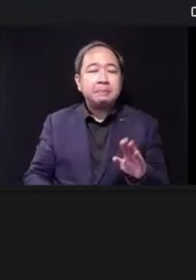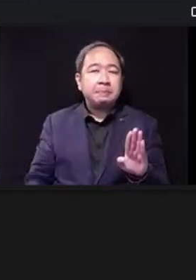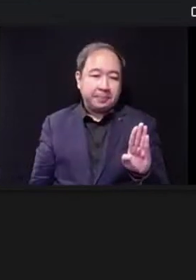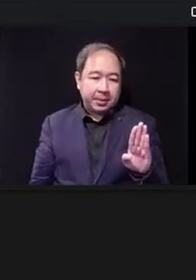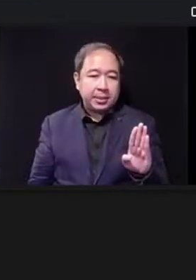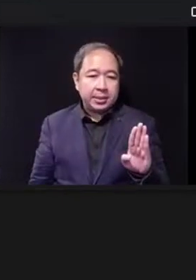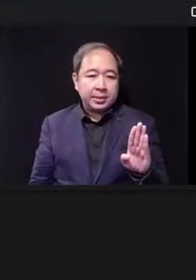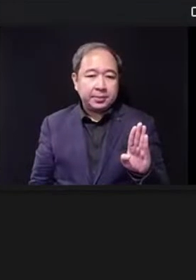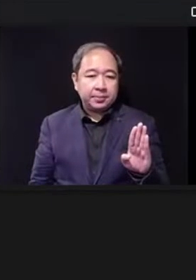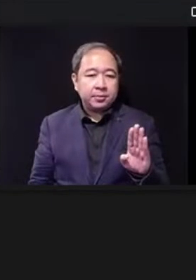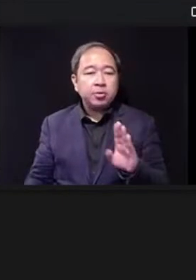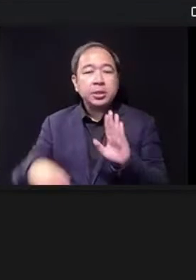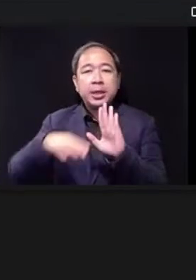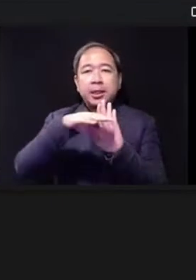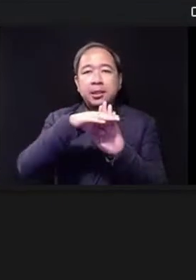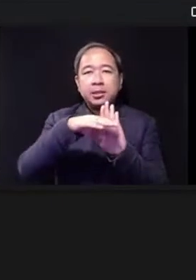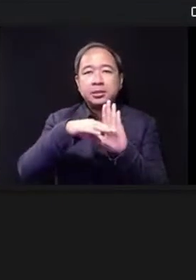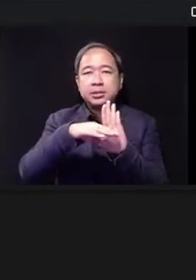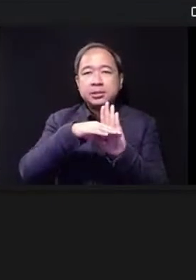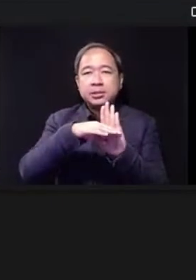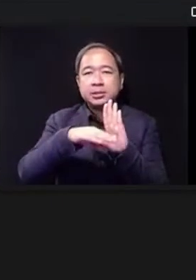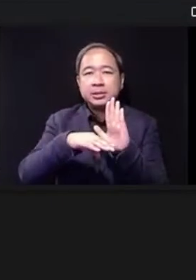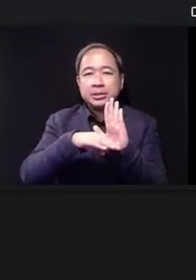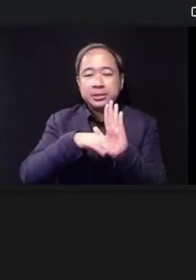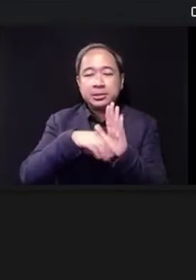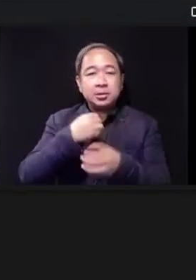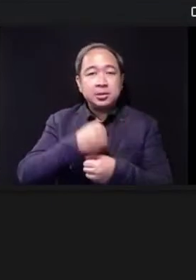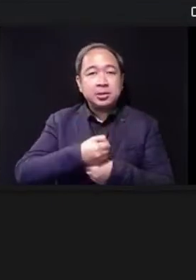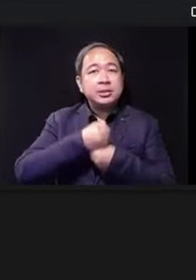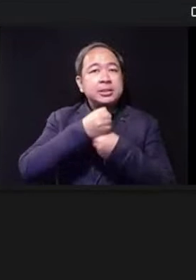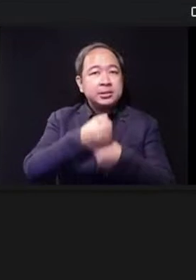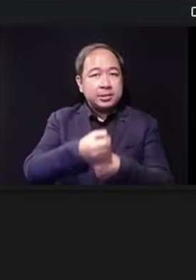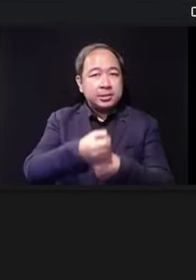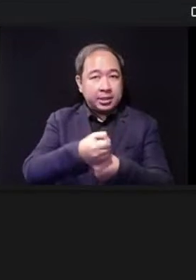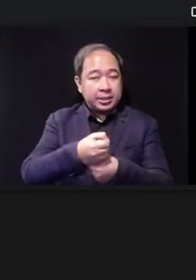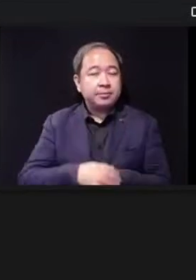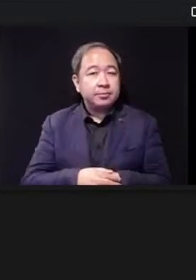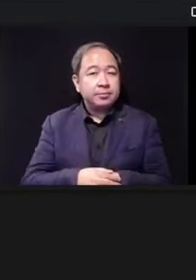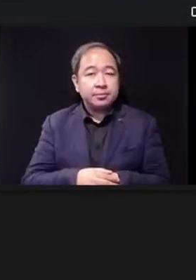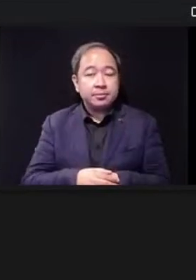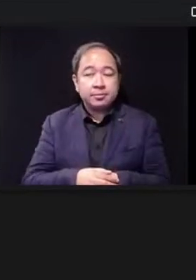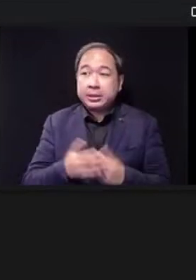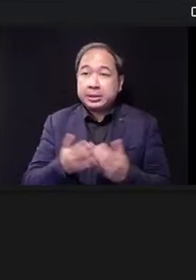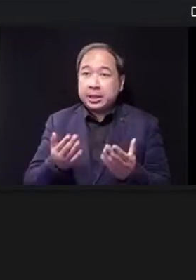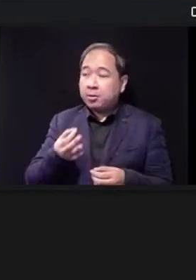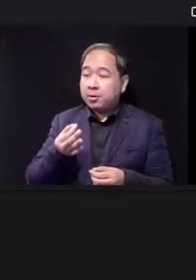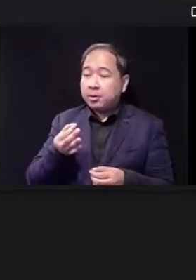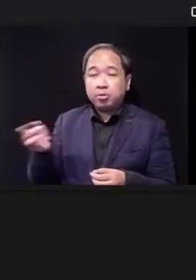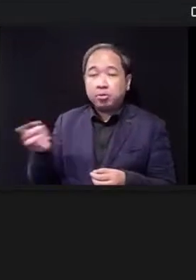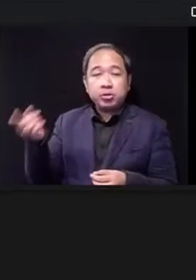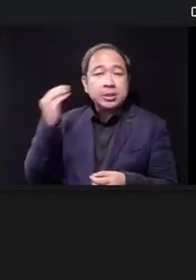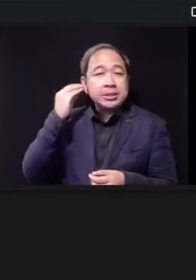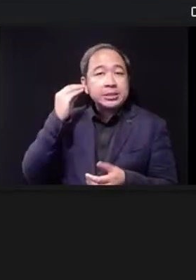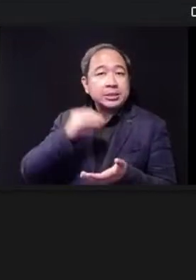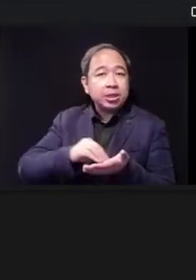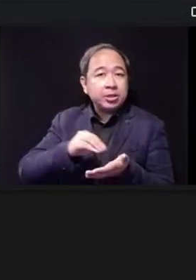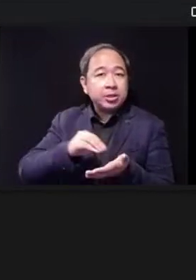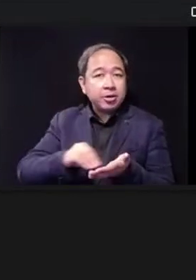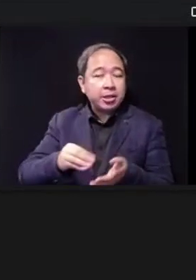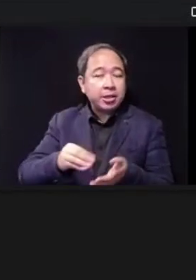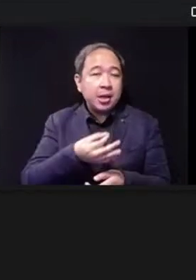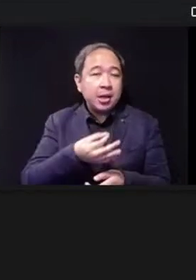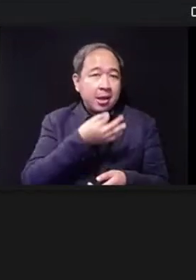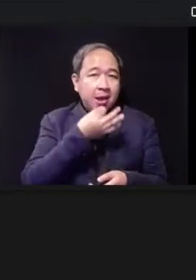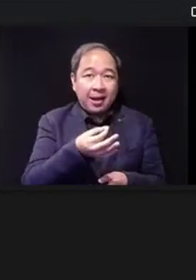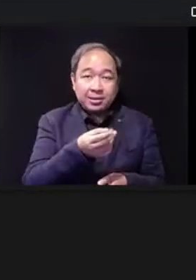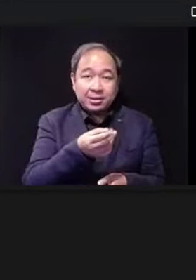a list of the delegates. As mentioned earlier, the Secretariat asked for credentials,